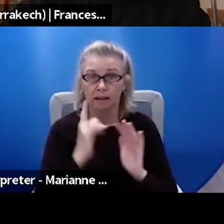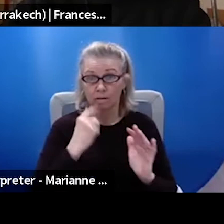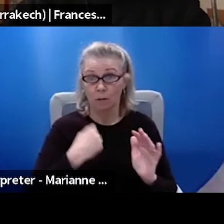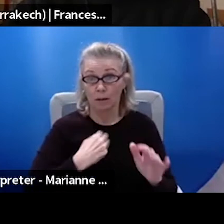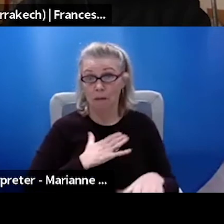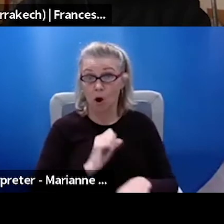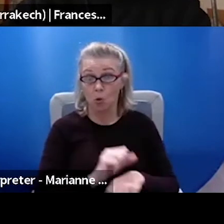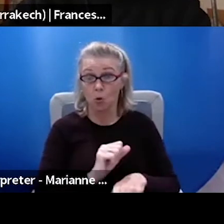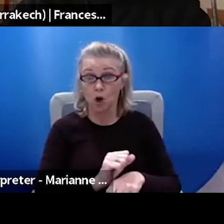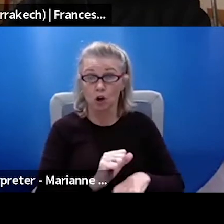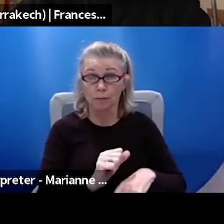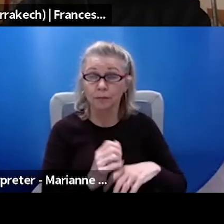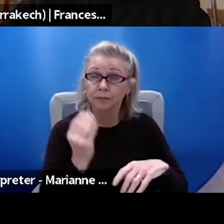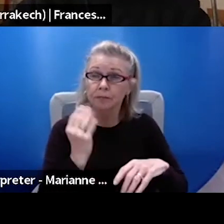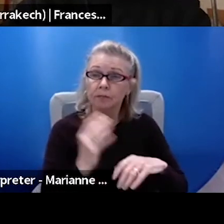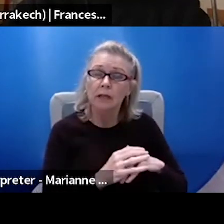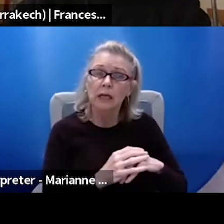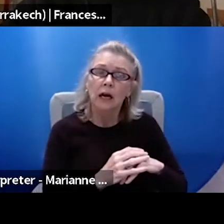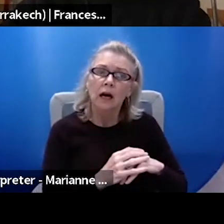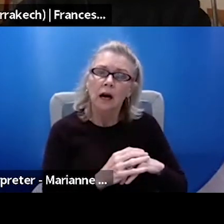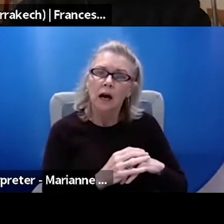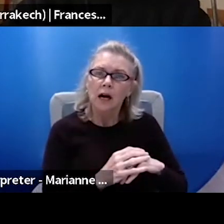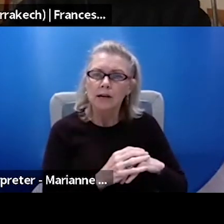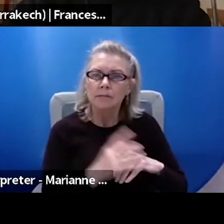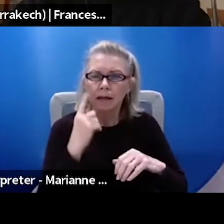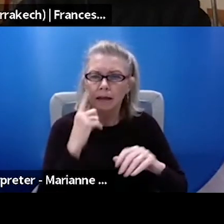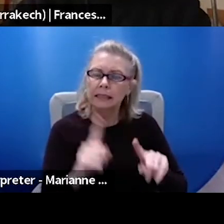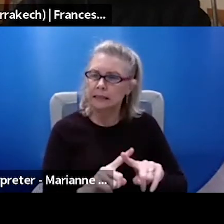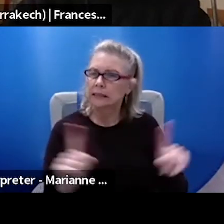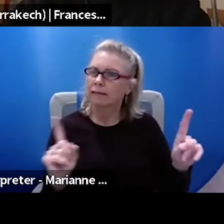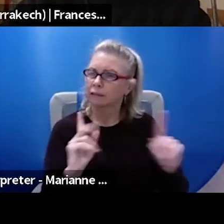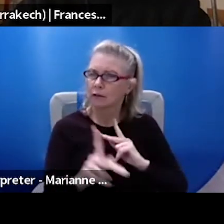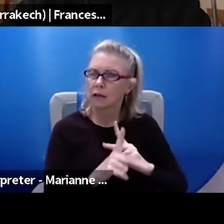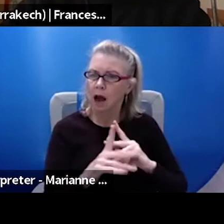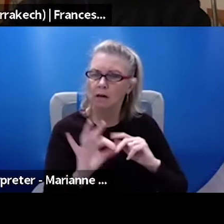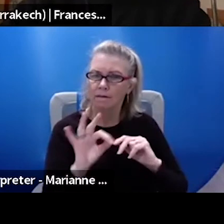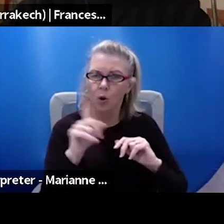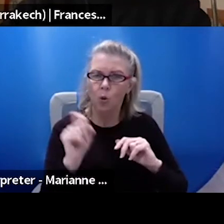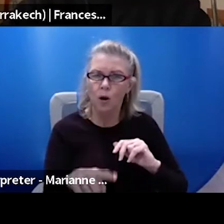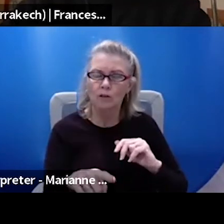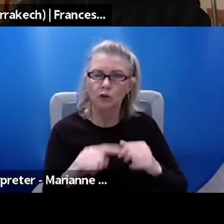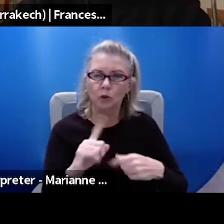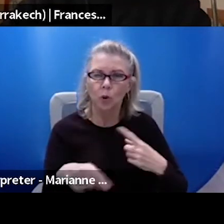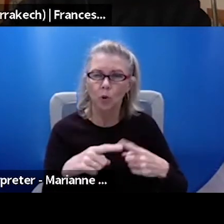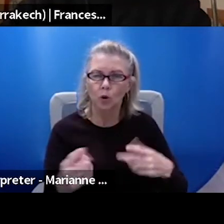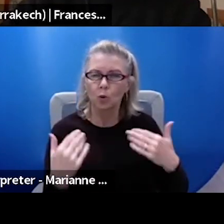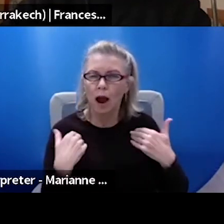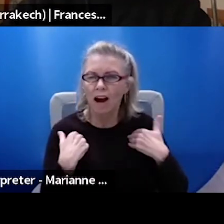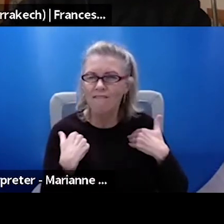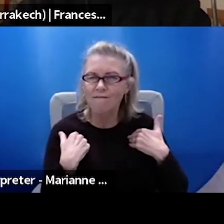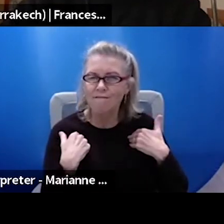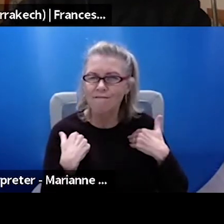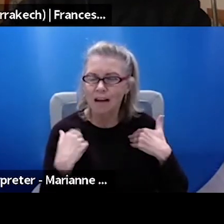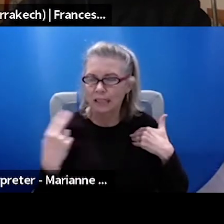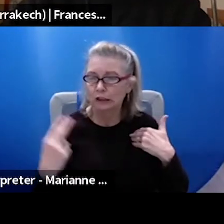know, I think it's a different kind of question when you have kind of